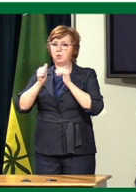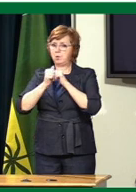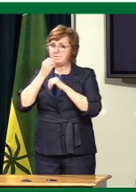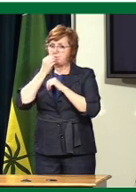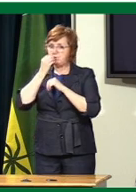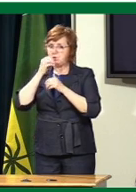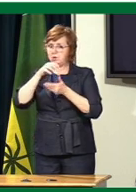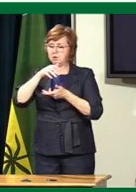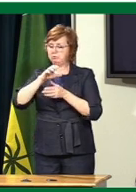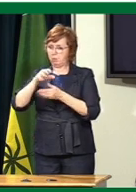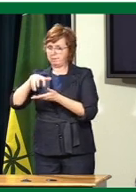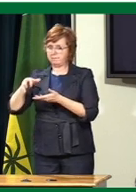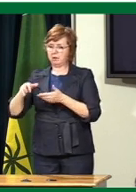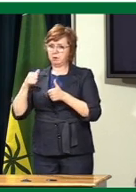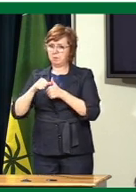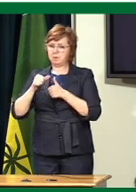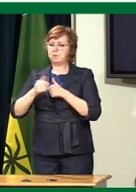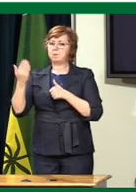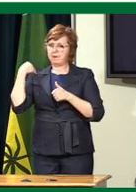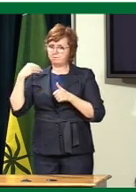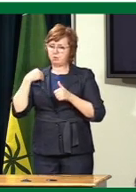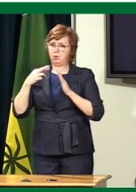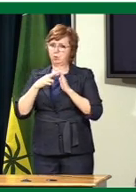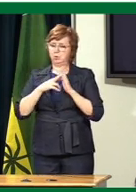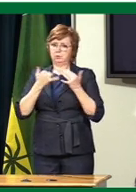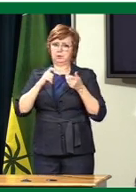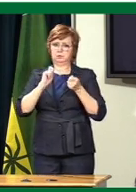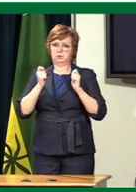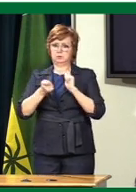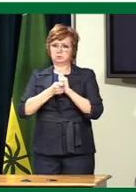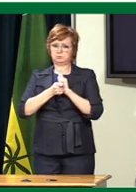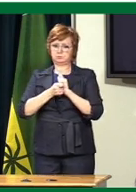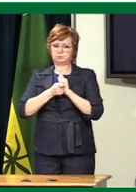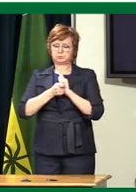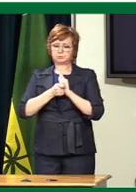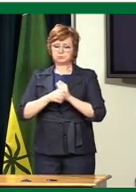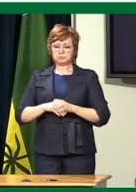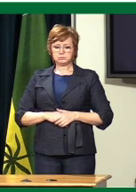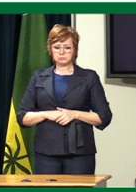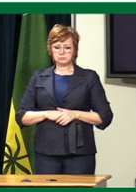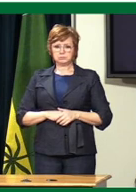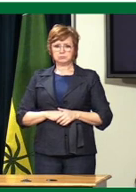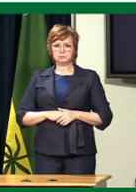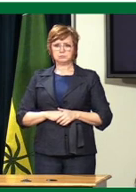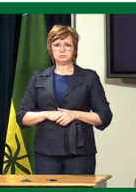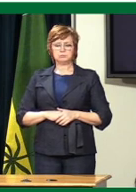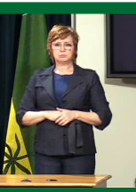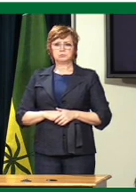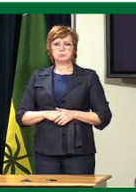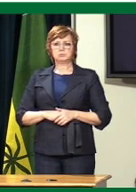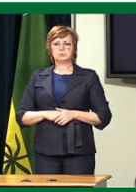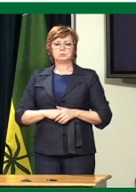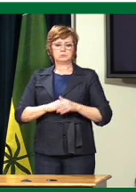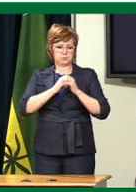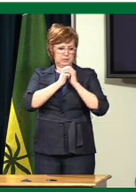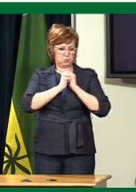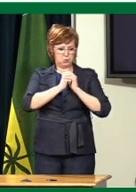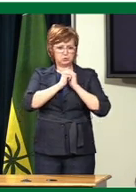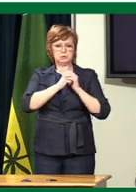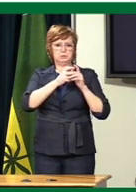no buffets, but plated food. As of today, whether it's a place of worship, a wedding